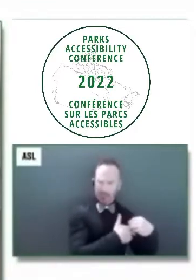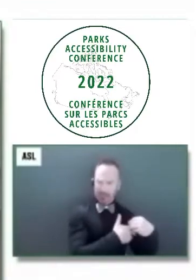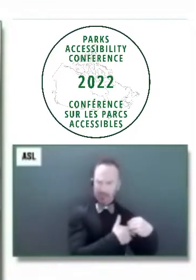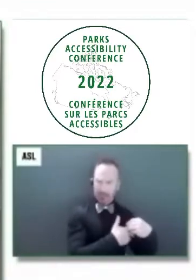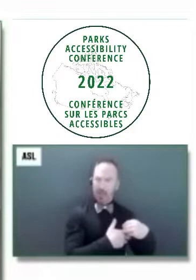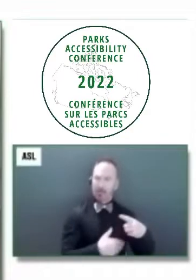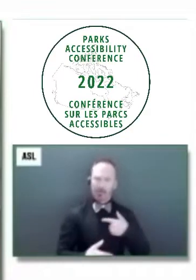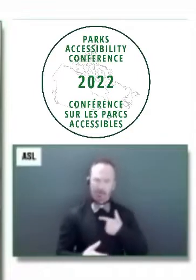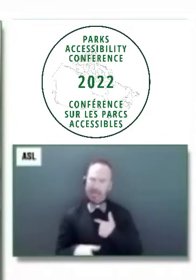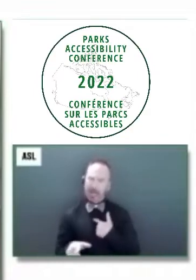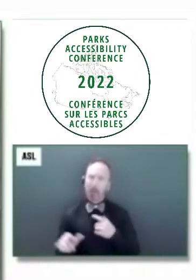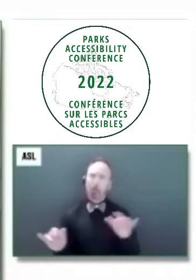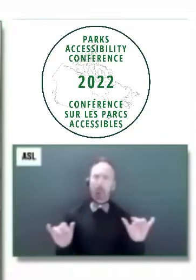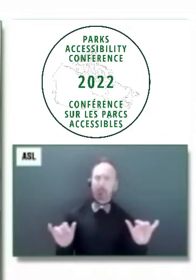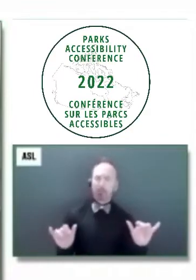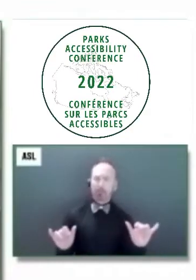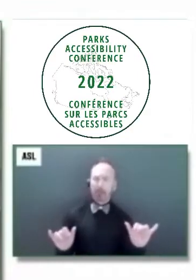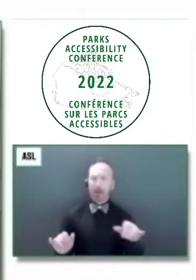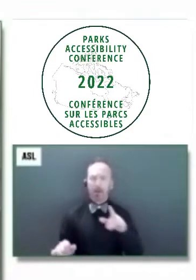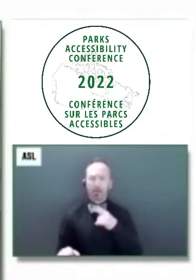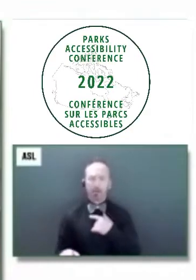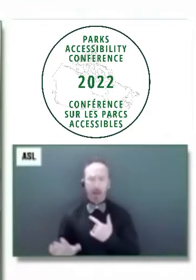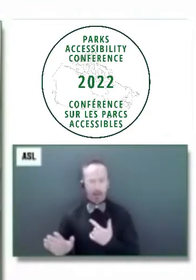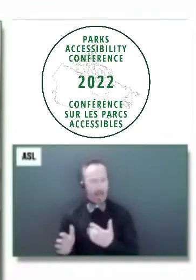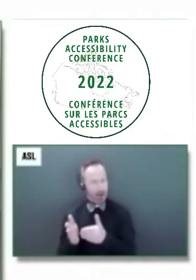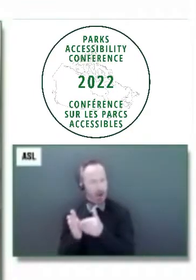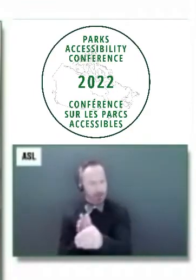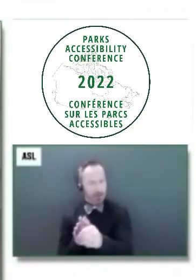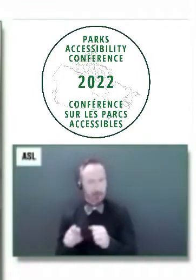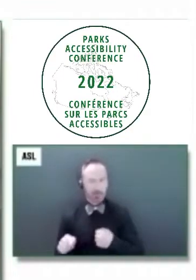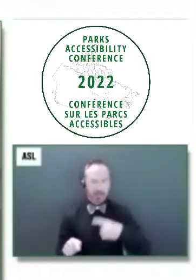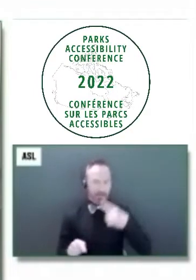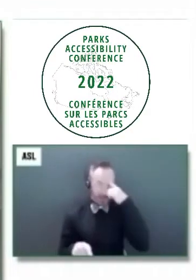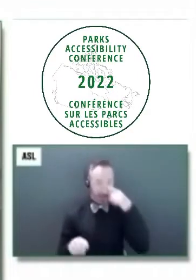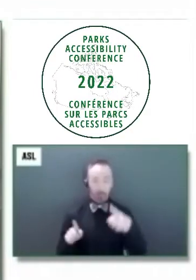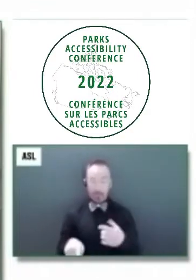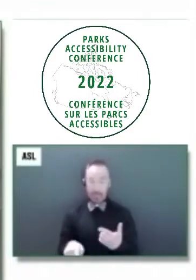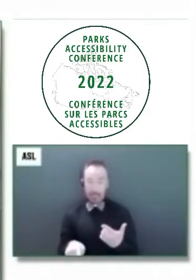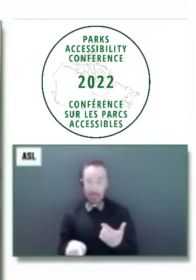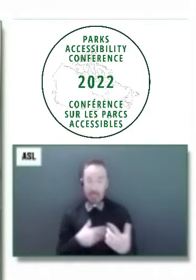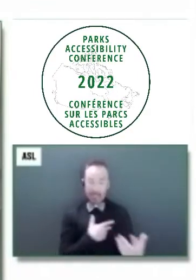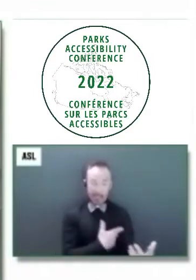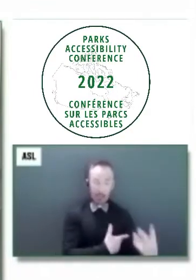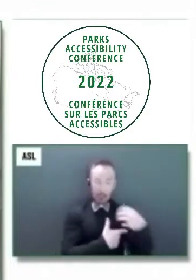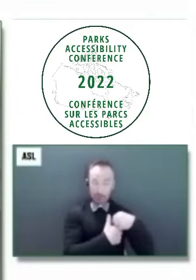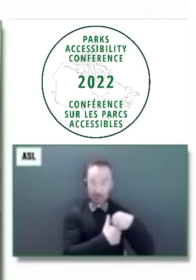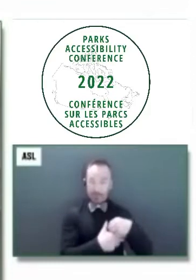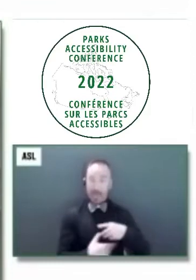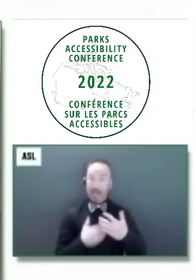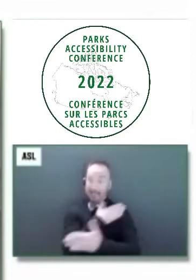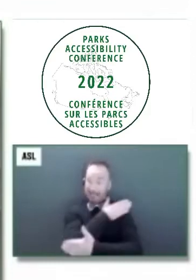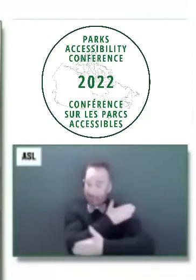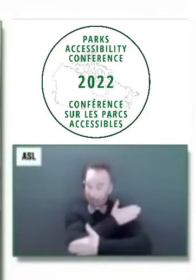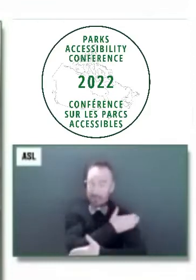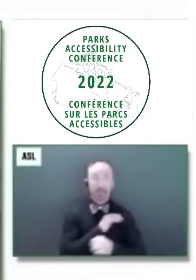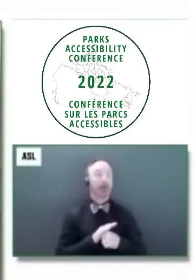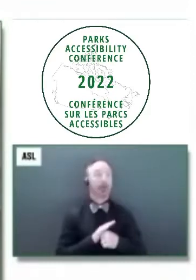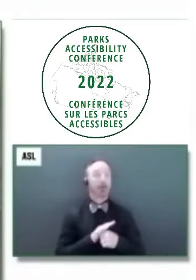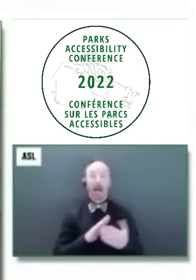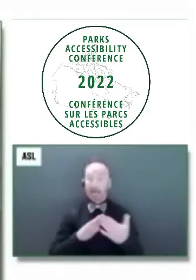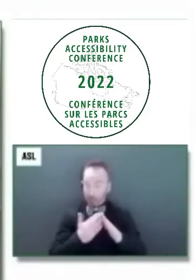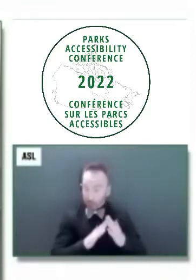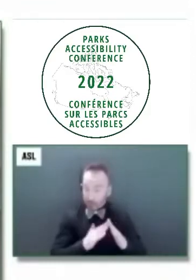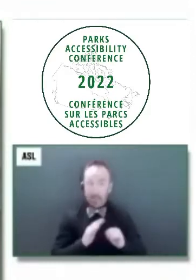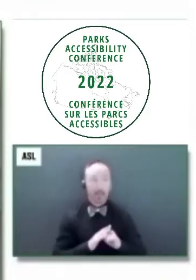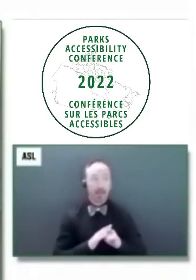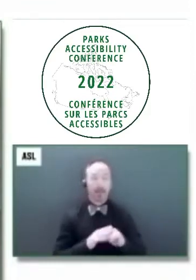is synonymous with the other two, and often we attempt to demonstrate our inclusiveness as a nation, a community, a business, or a team by